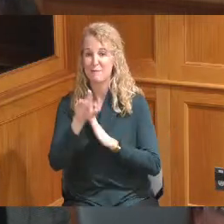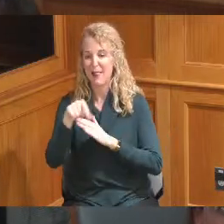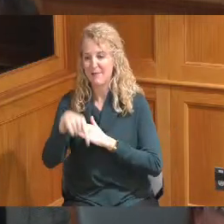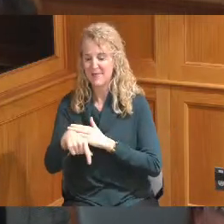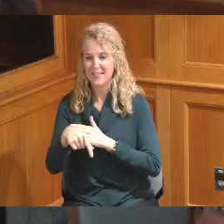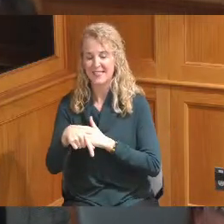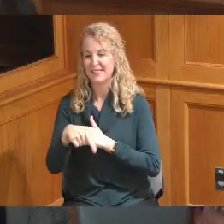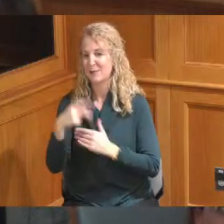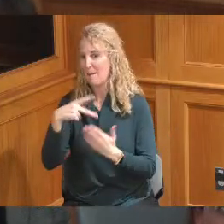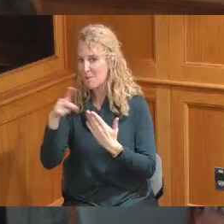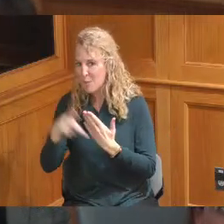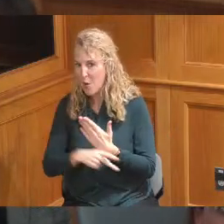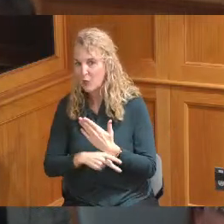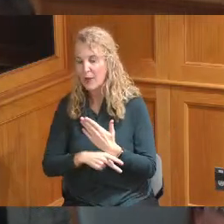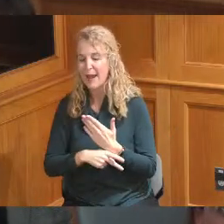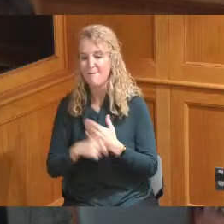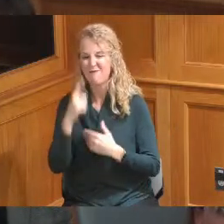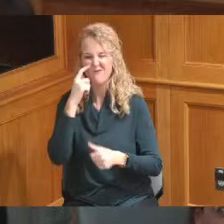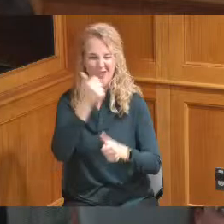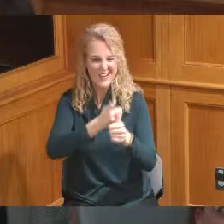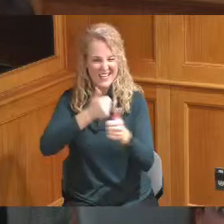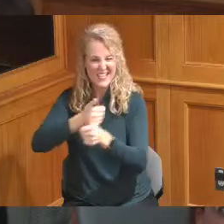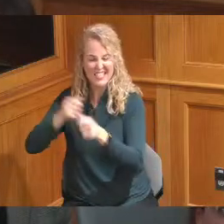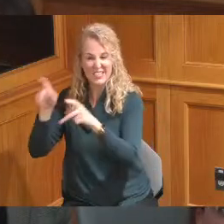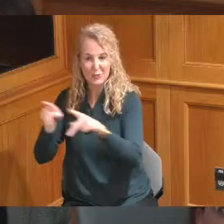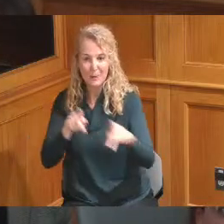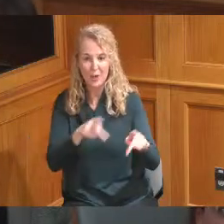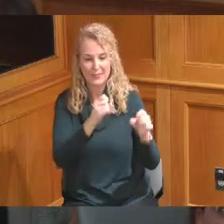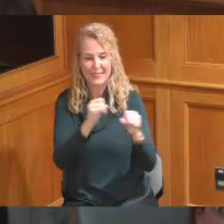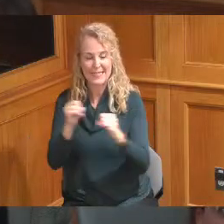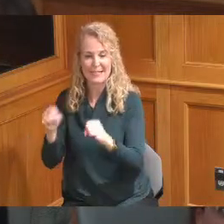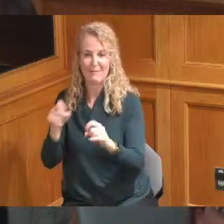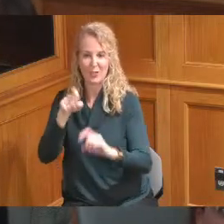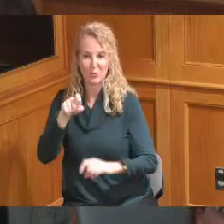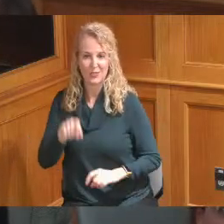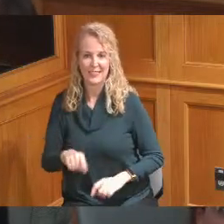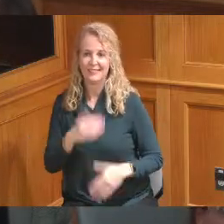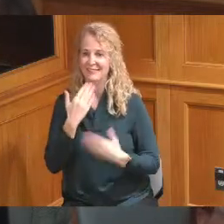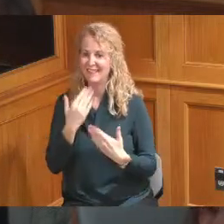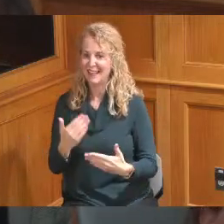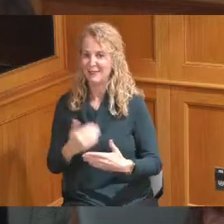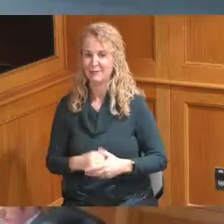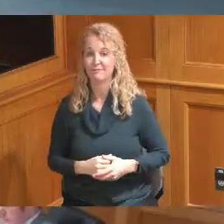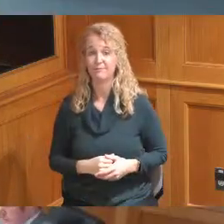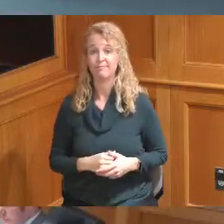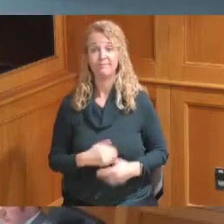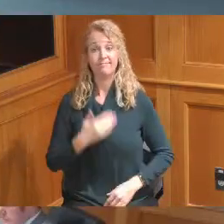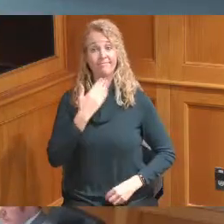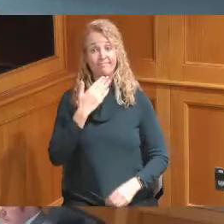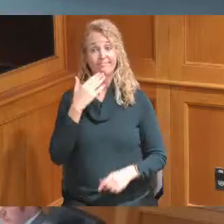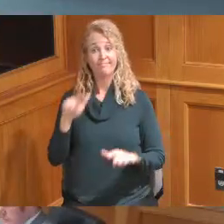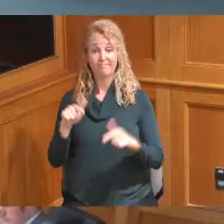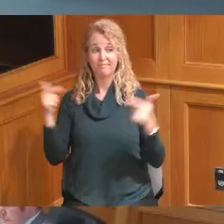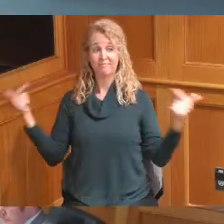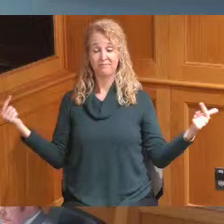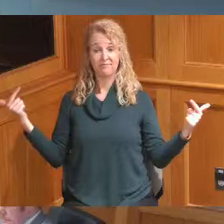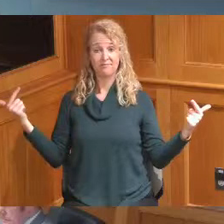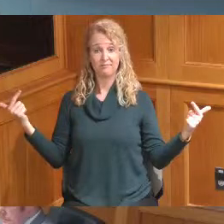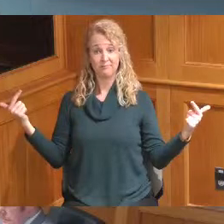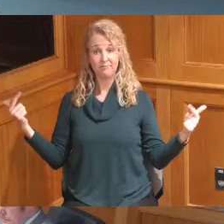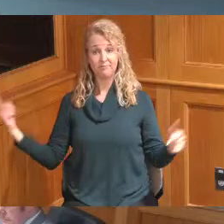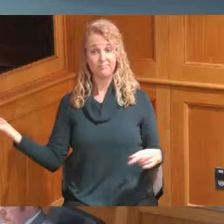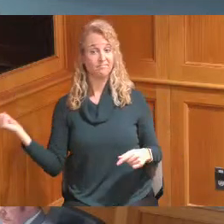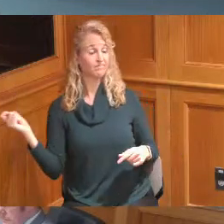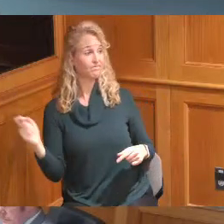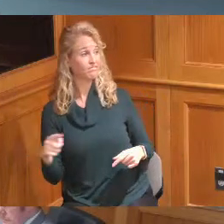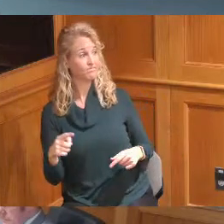strategies for serving each person's unique needs toward recovery and employment. Thank you. Thank you very much. I'll open it up, Vice President Treehouse. Thank